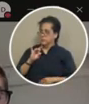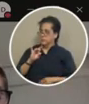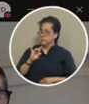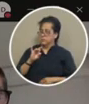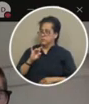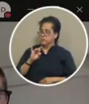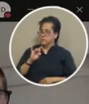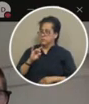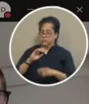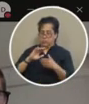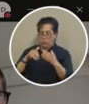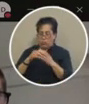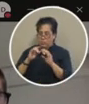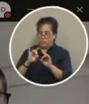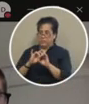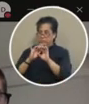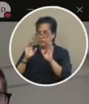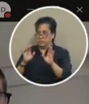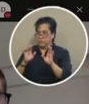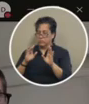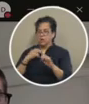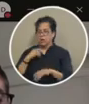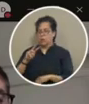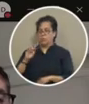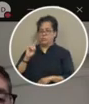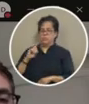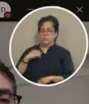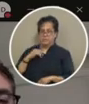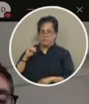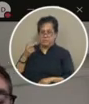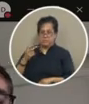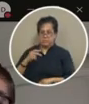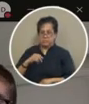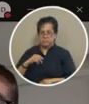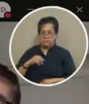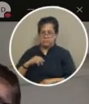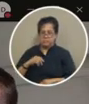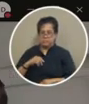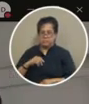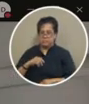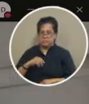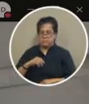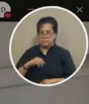All the clarification, I withdraw my second.